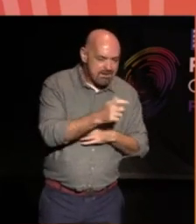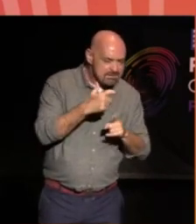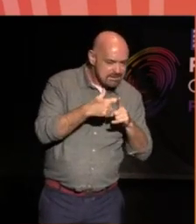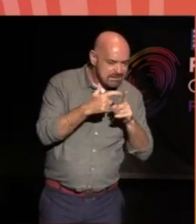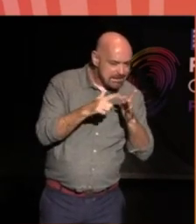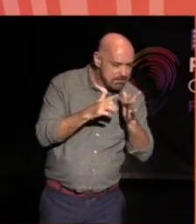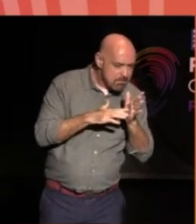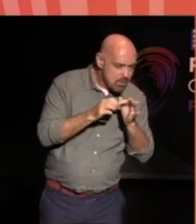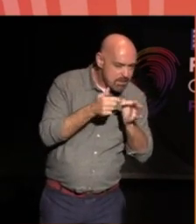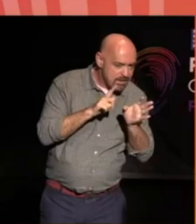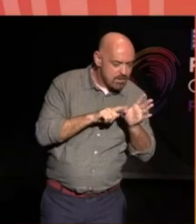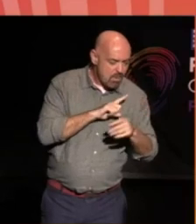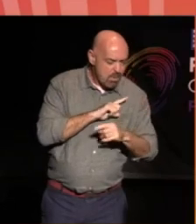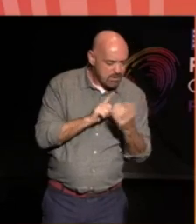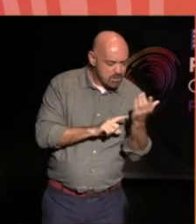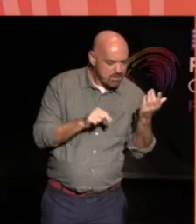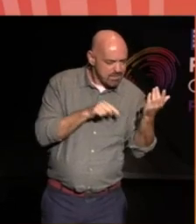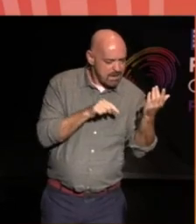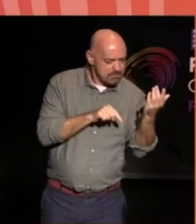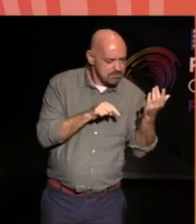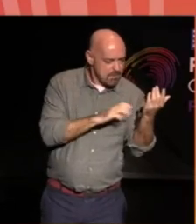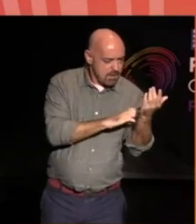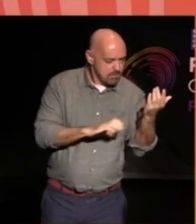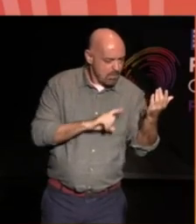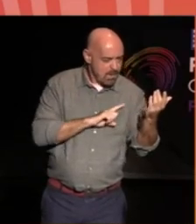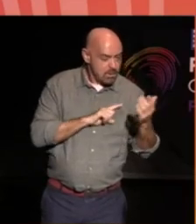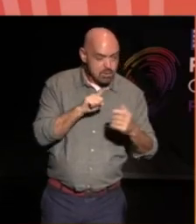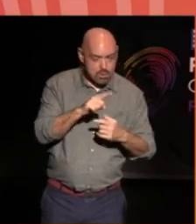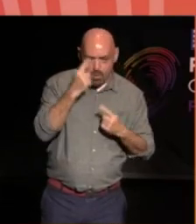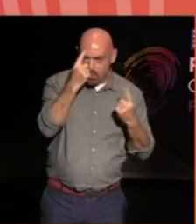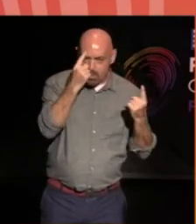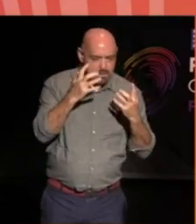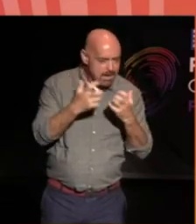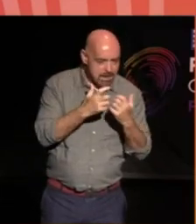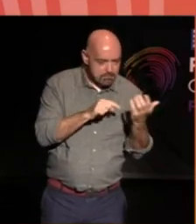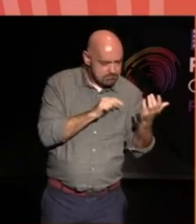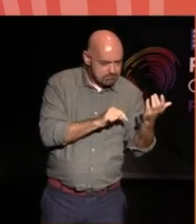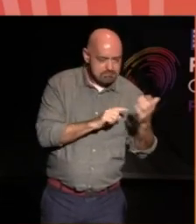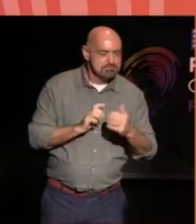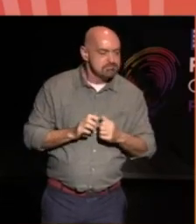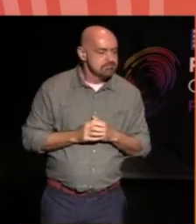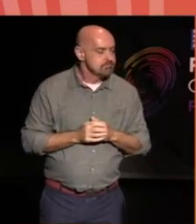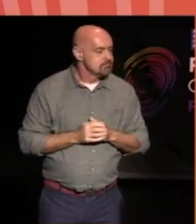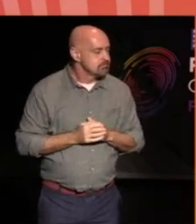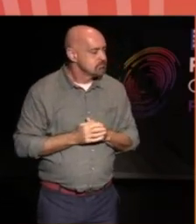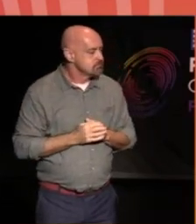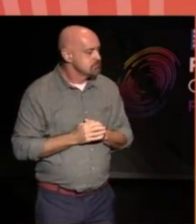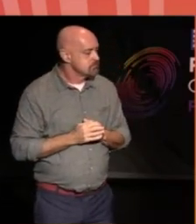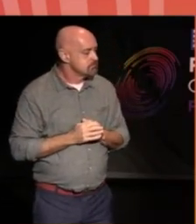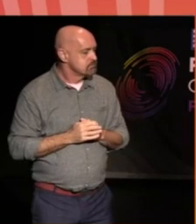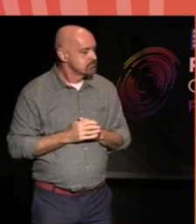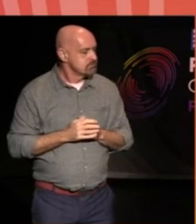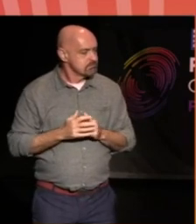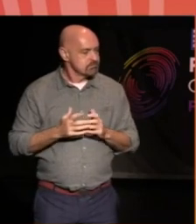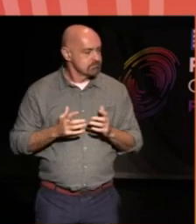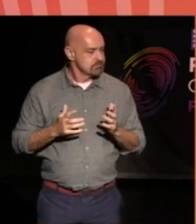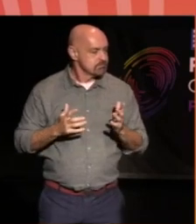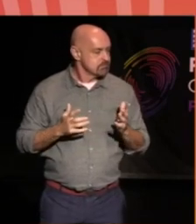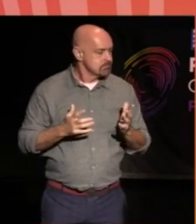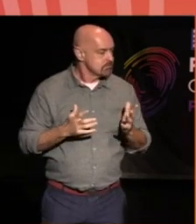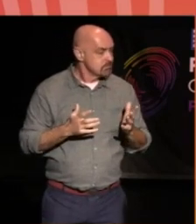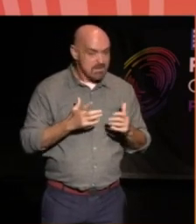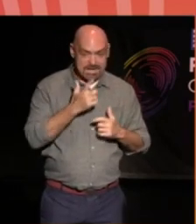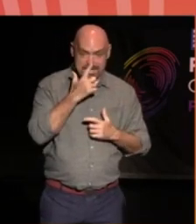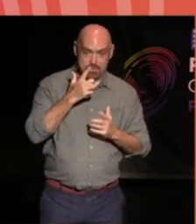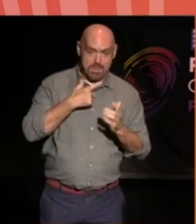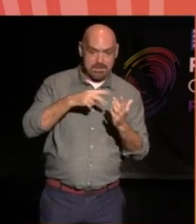speak to us about why you chose this article, your thought process and how you developed this poem, and then perhaps read for us, in the very first time in